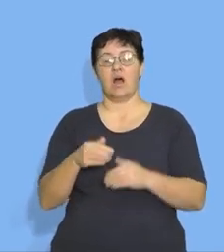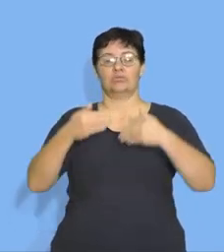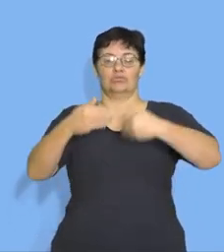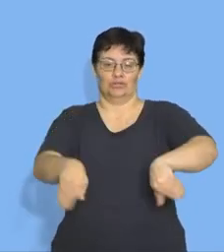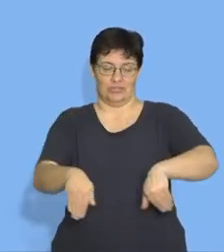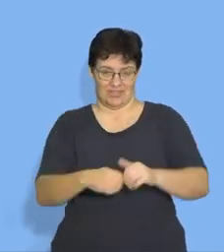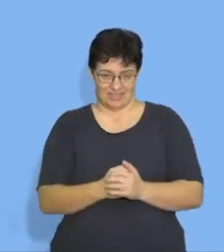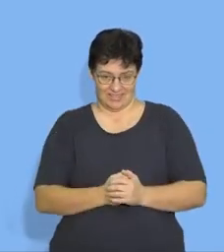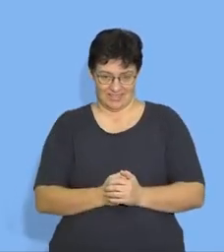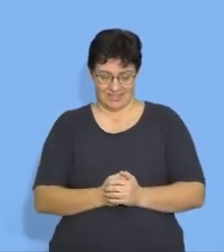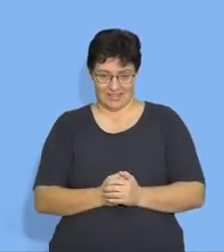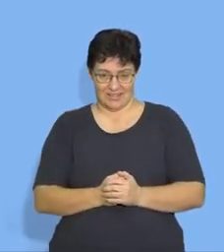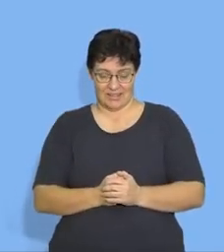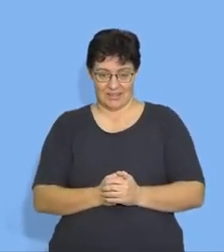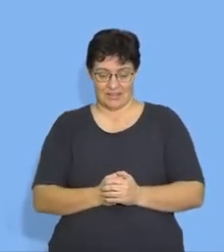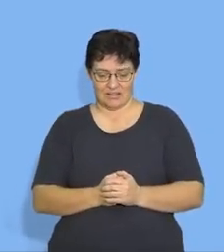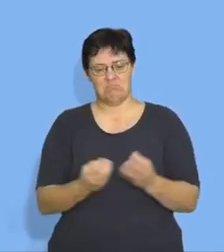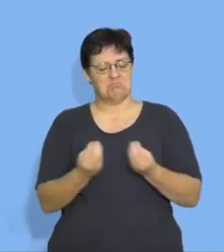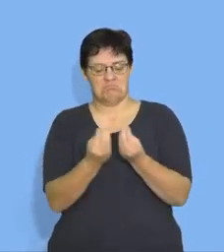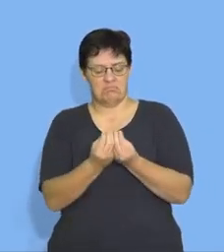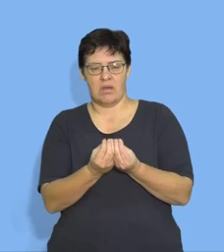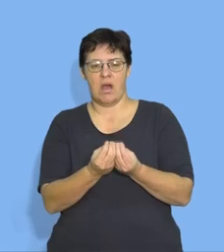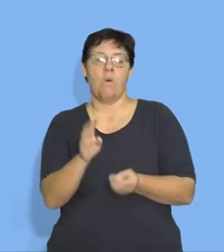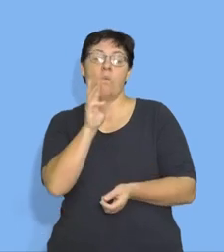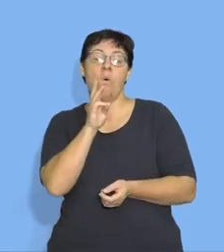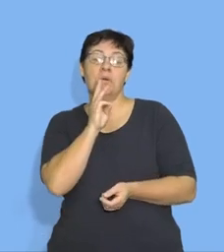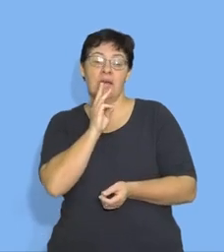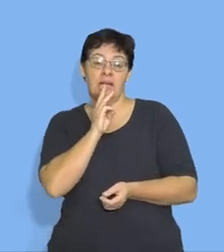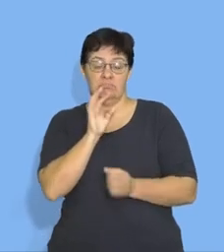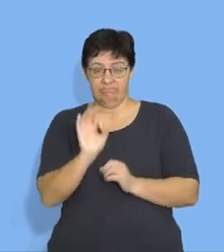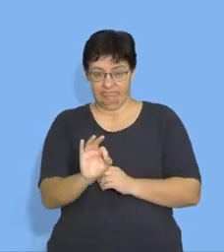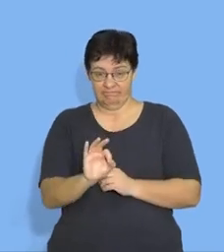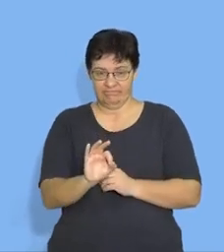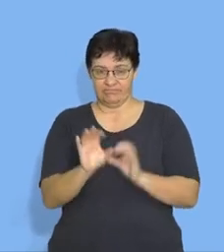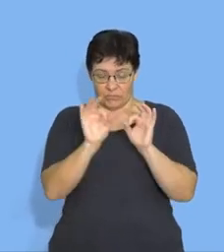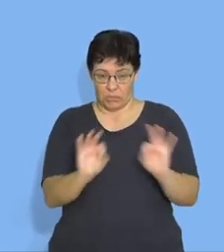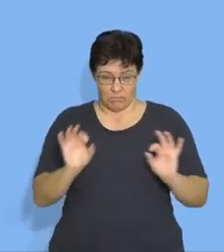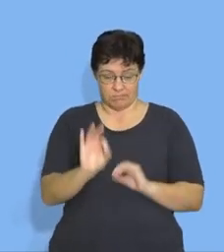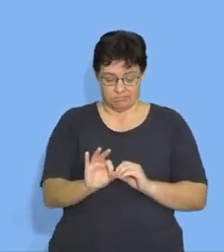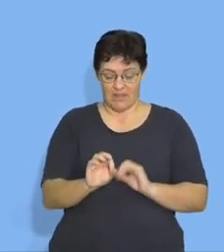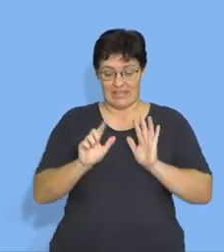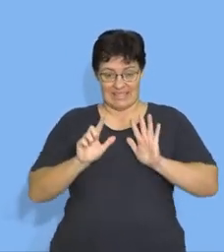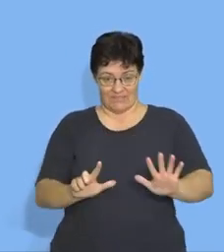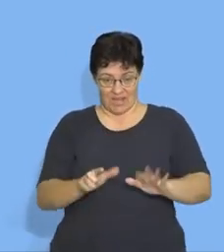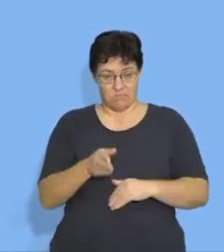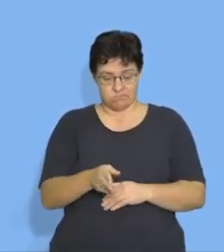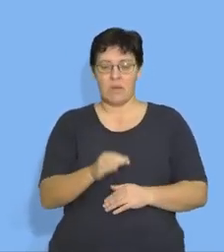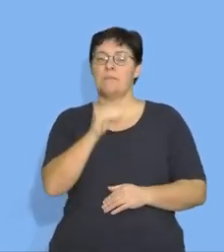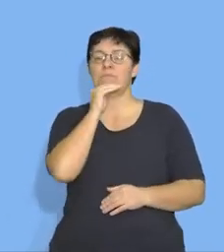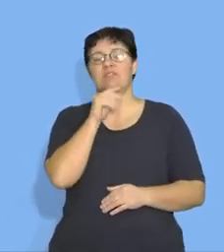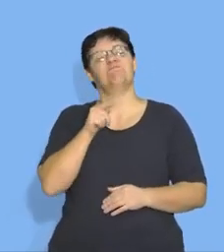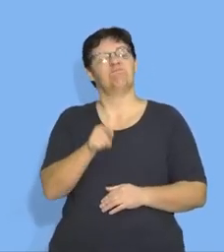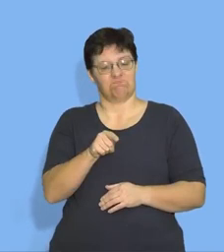of pH. So if a substance like pure water, as an example, is a pH of 7, we're saying that we describe